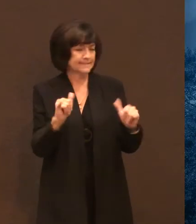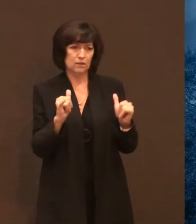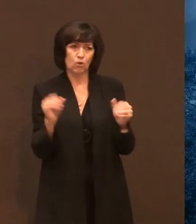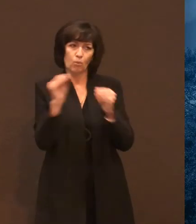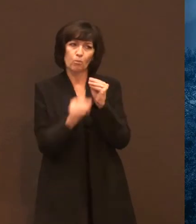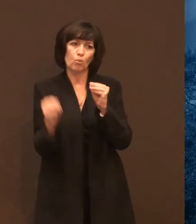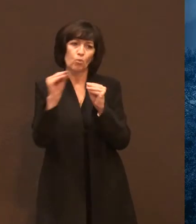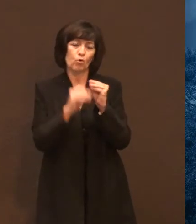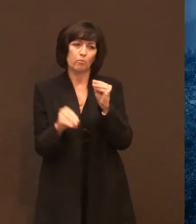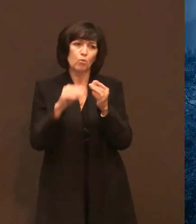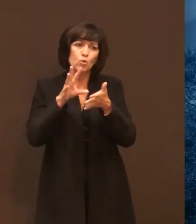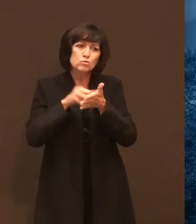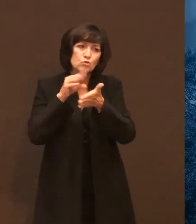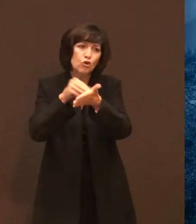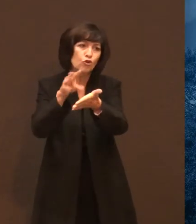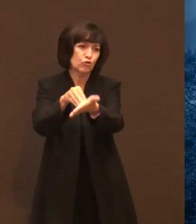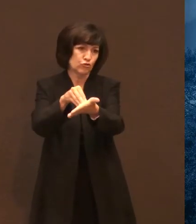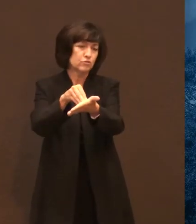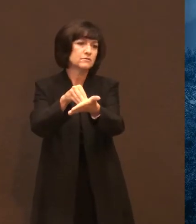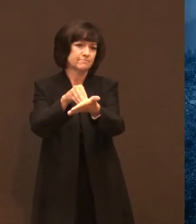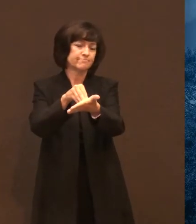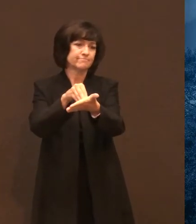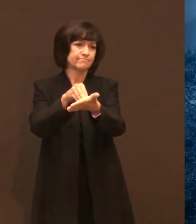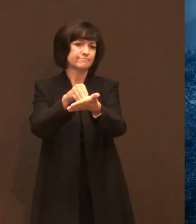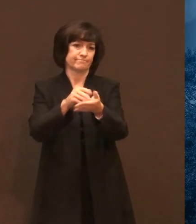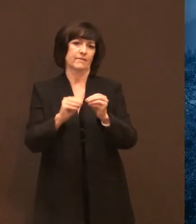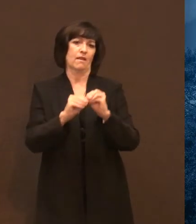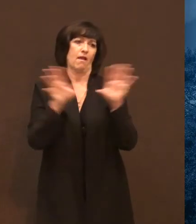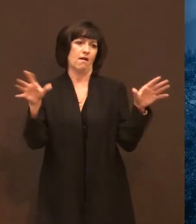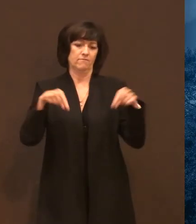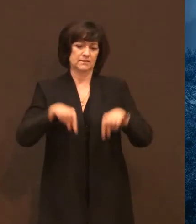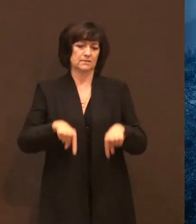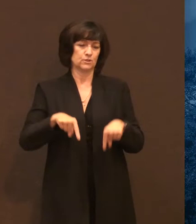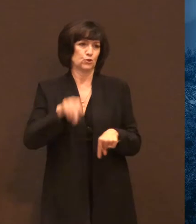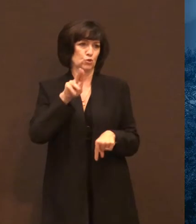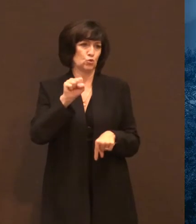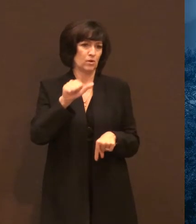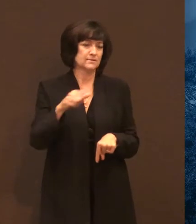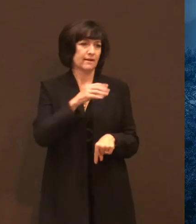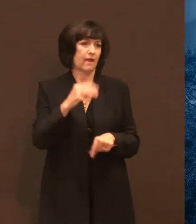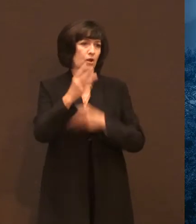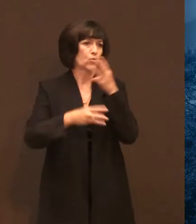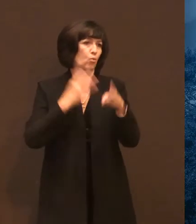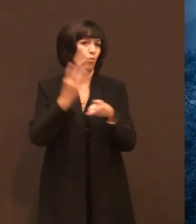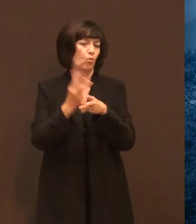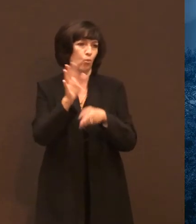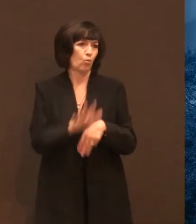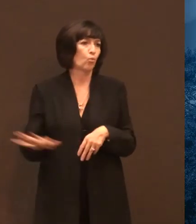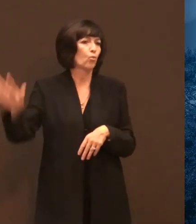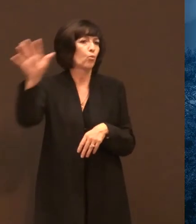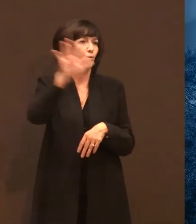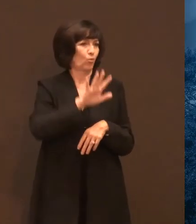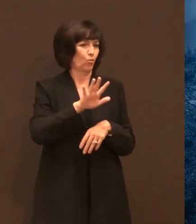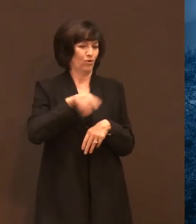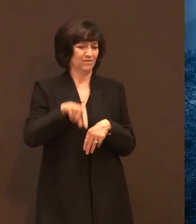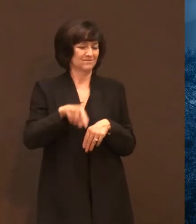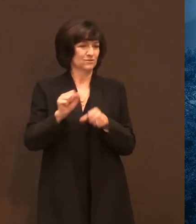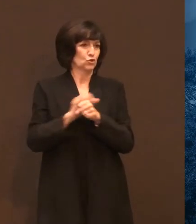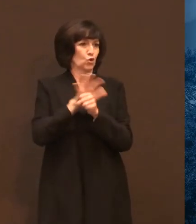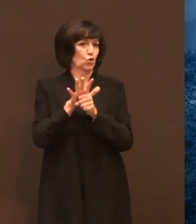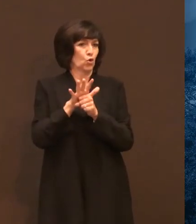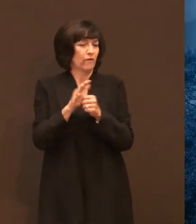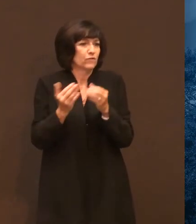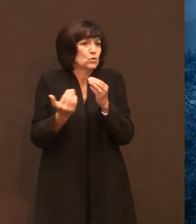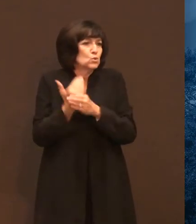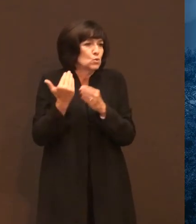A lot of, certainly in the United States and across the world, during much of this pandemic, kids have not